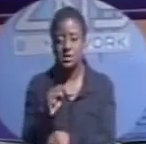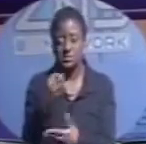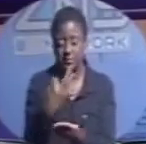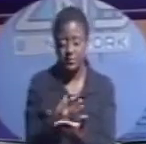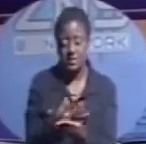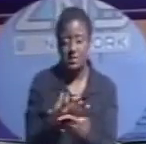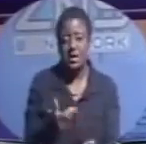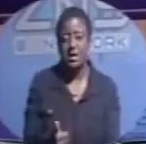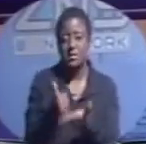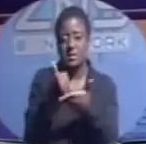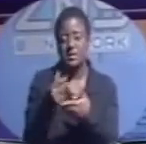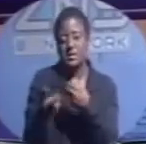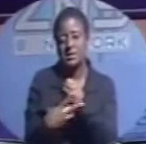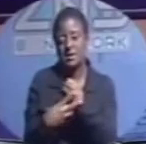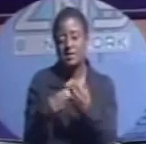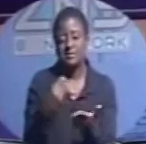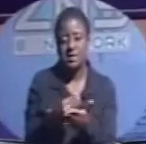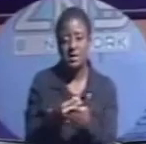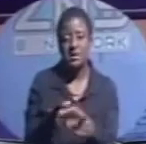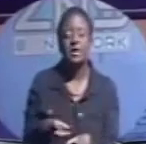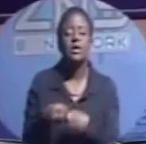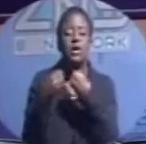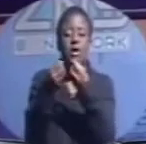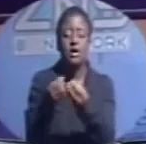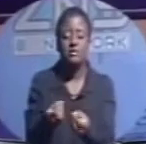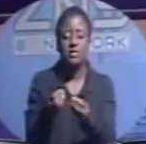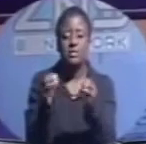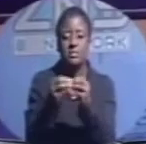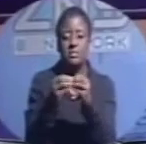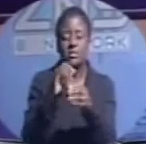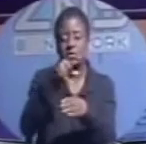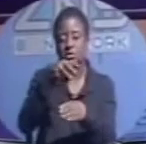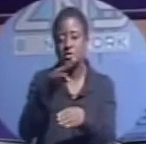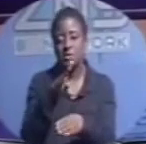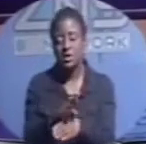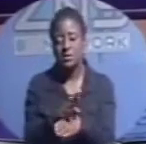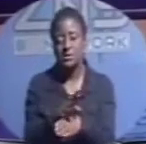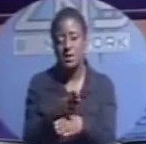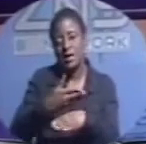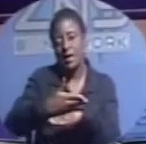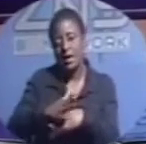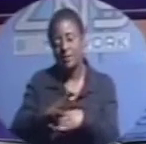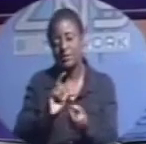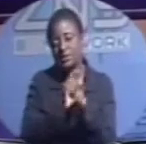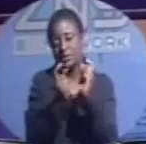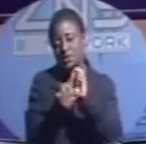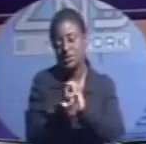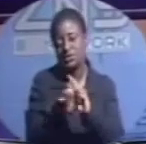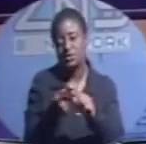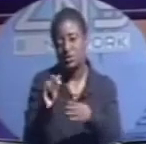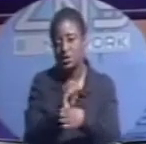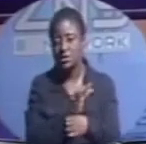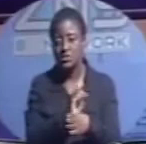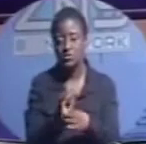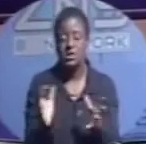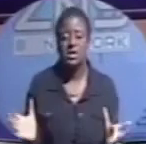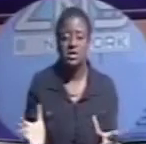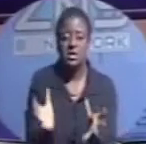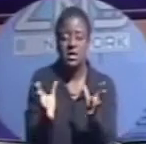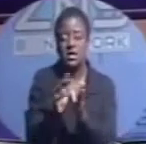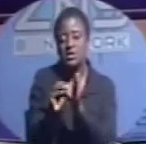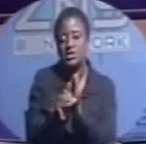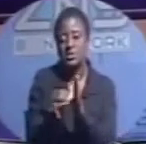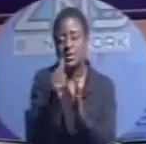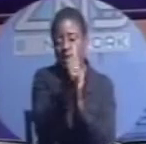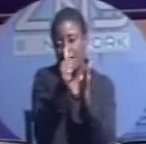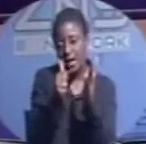and offer more jobs. This comes by way of amendments to the Industries Encouragement Act, which, according to the Financial